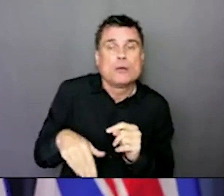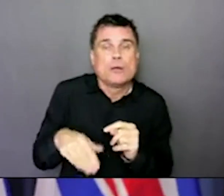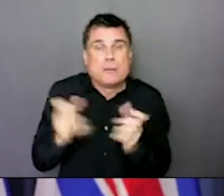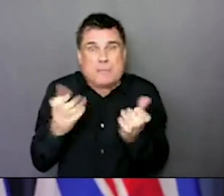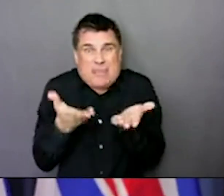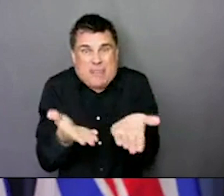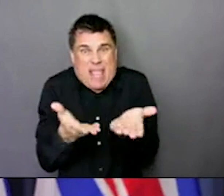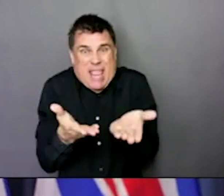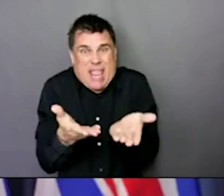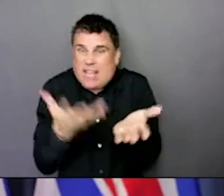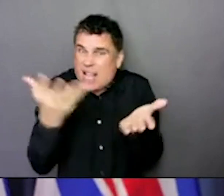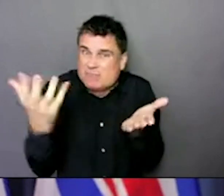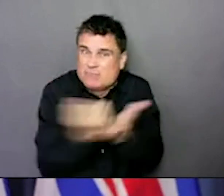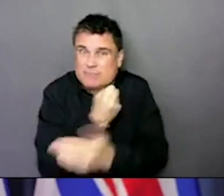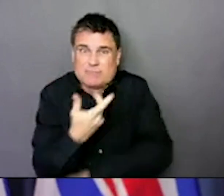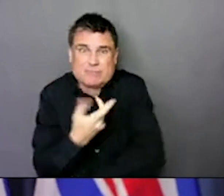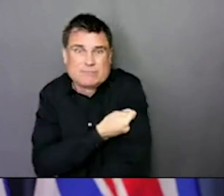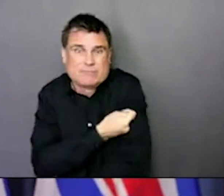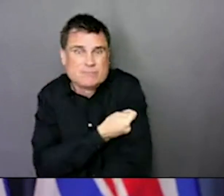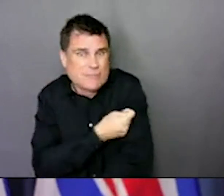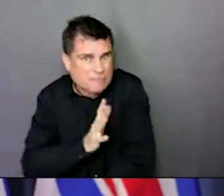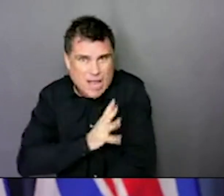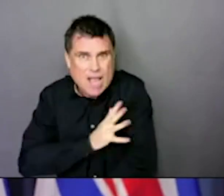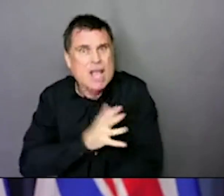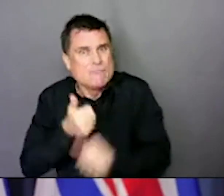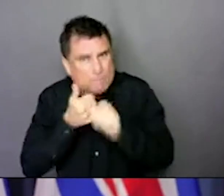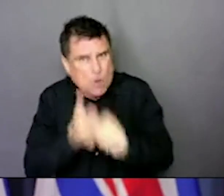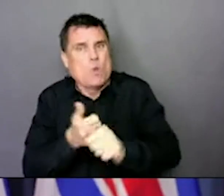immunize, that's happening. Those that deliberately